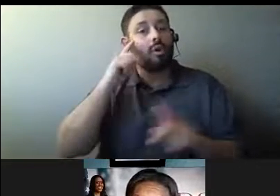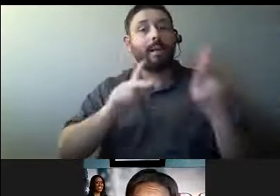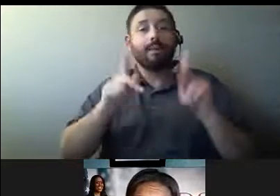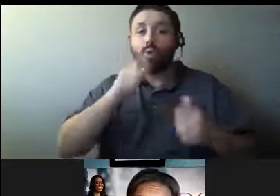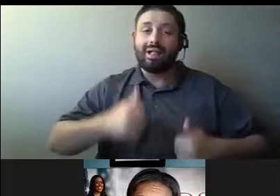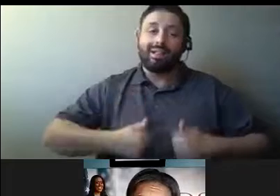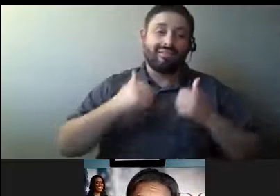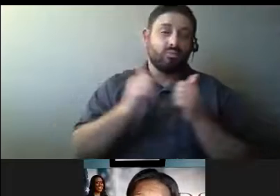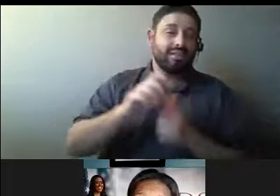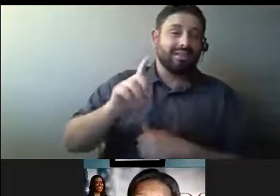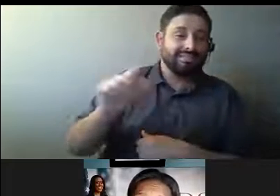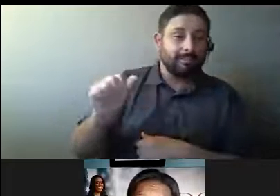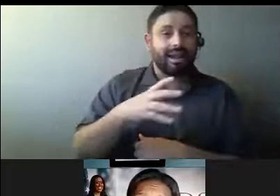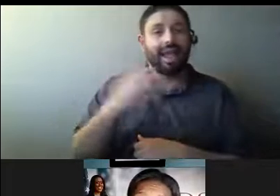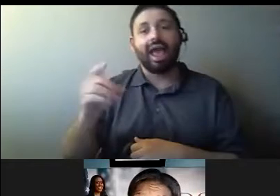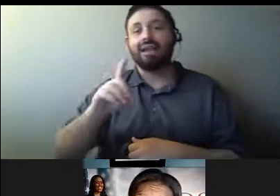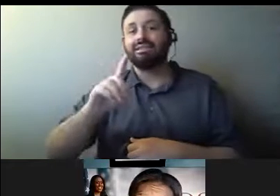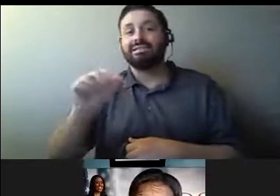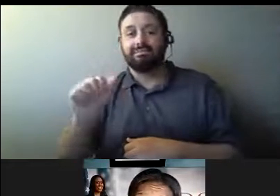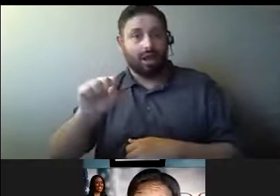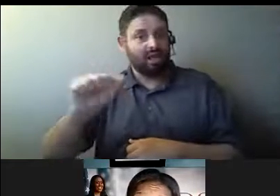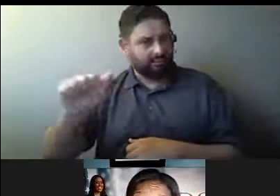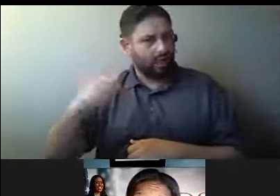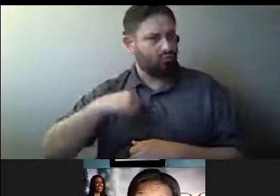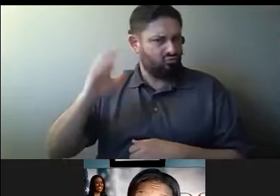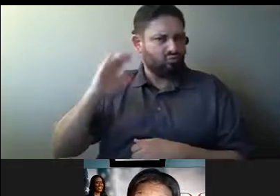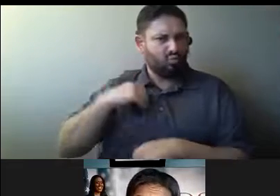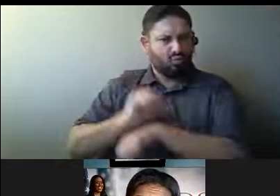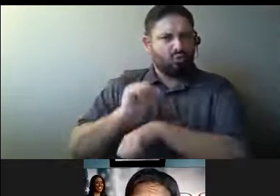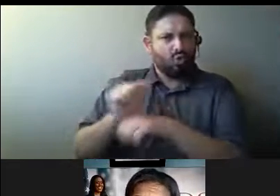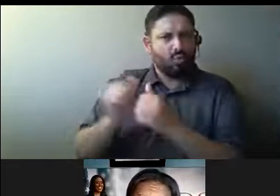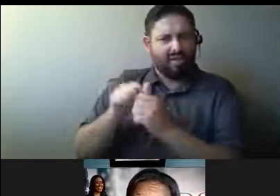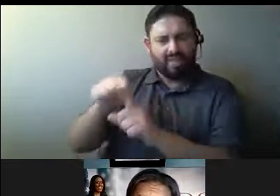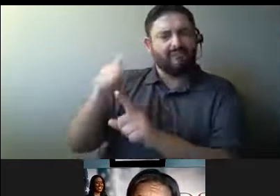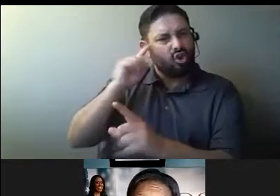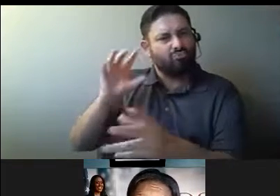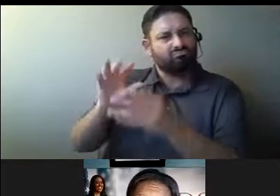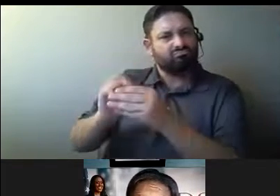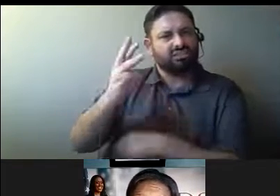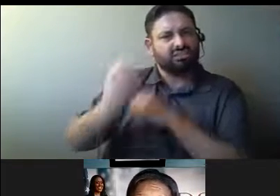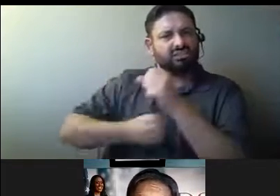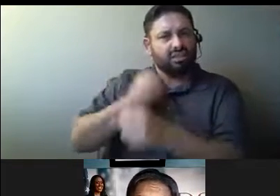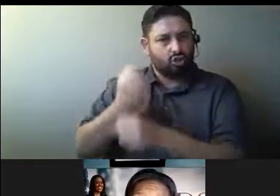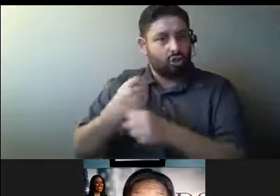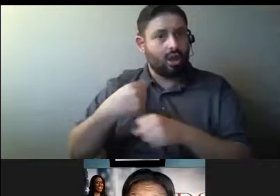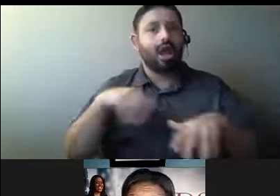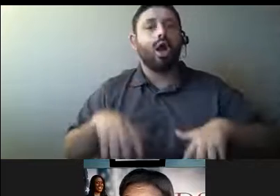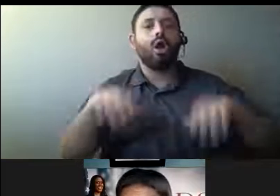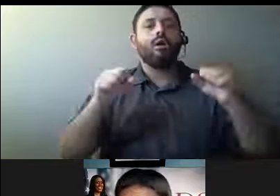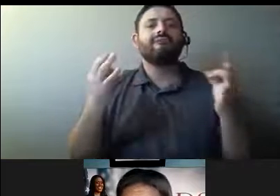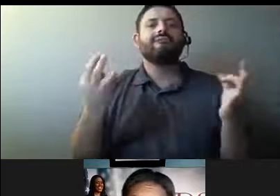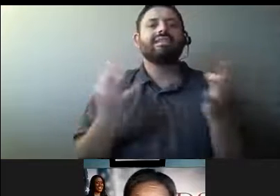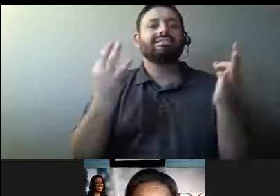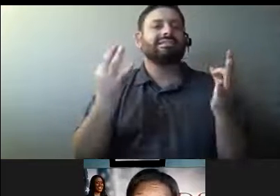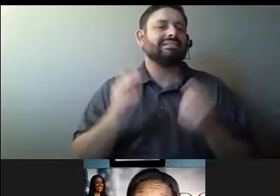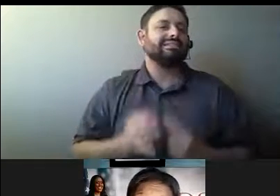and Disability SA, I have actually worked with Disability SA for the last 6 years. I have hosted the Fiesta